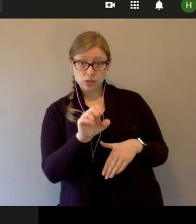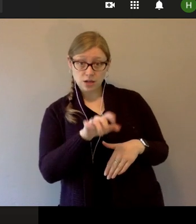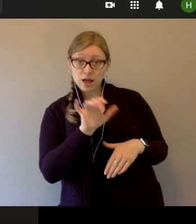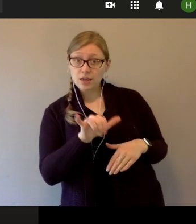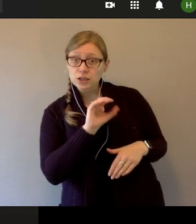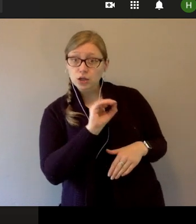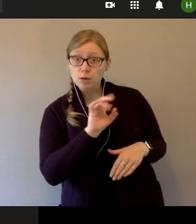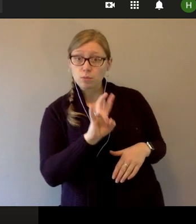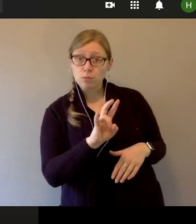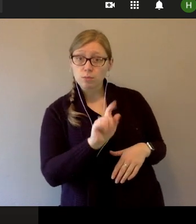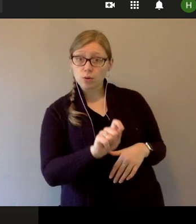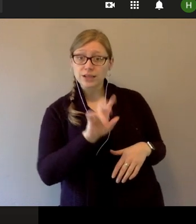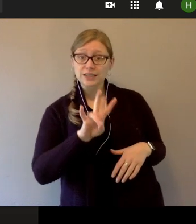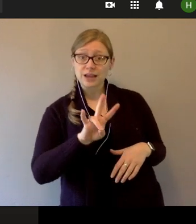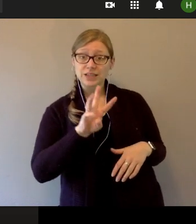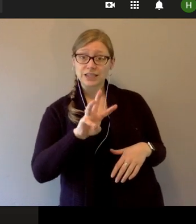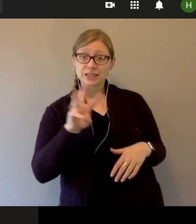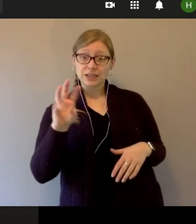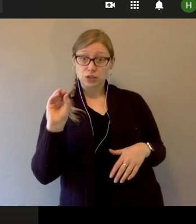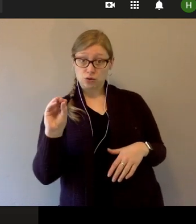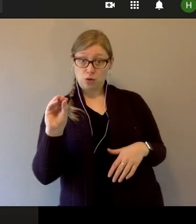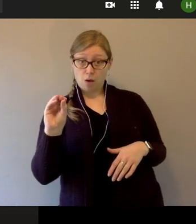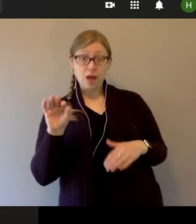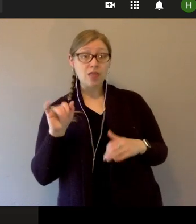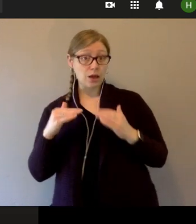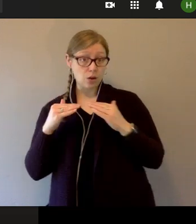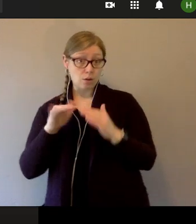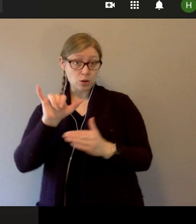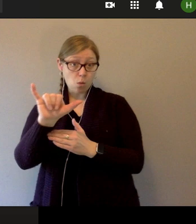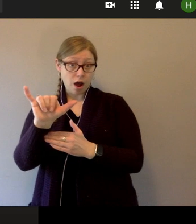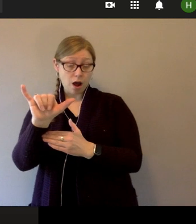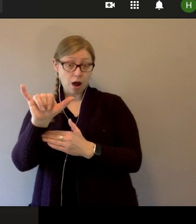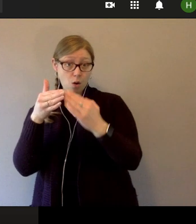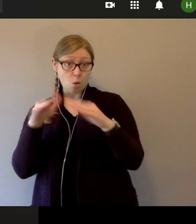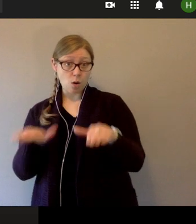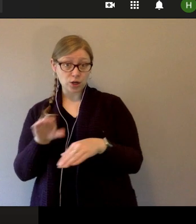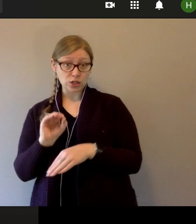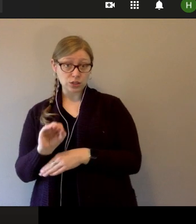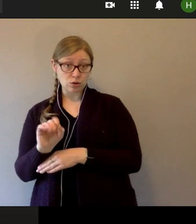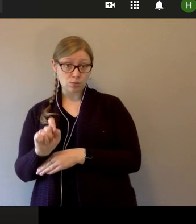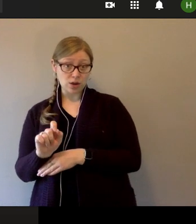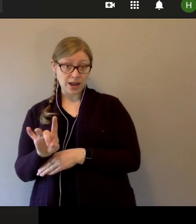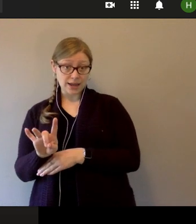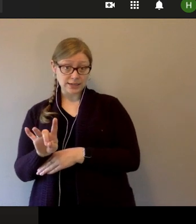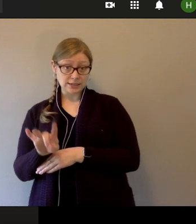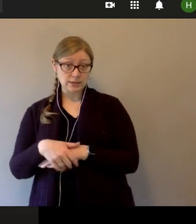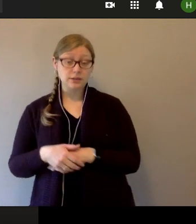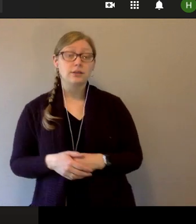0.7660. And that's going to be equal to y over 0.8. And so y is going to be